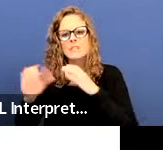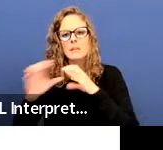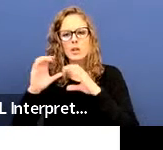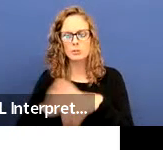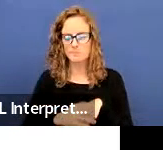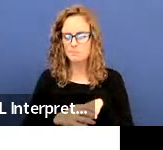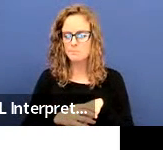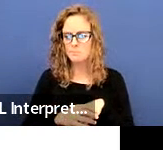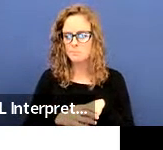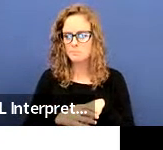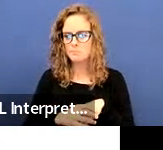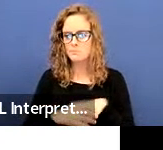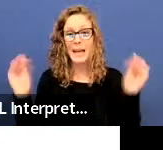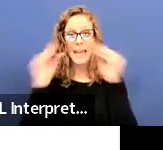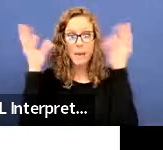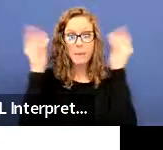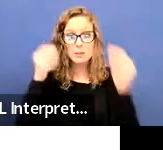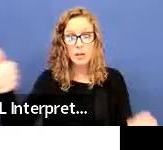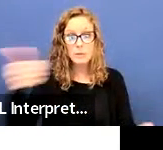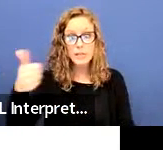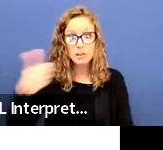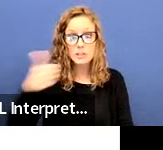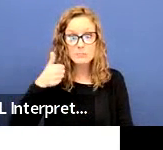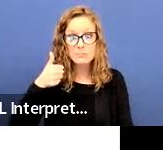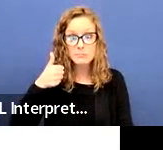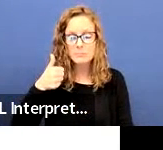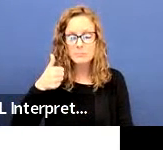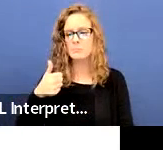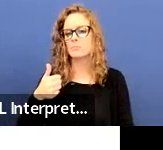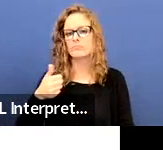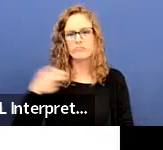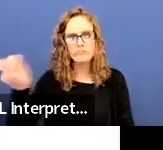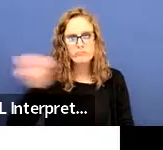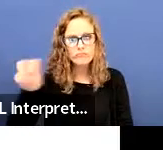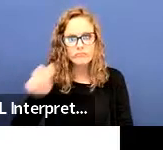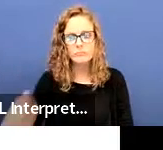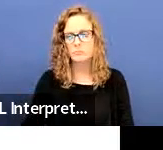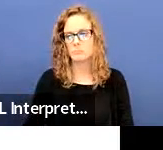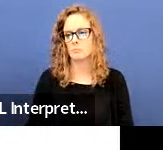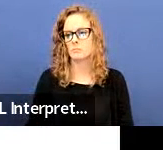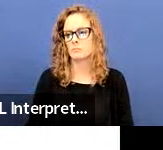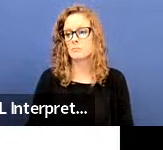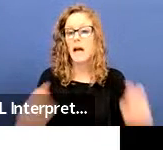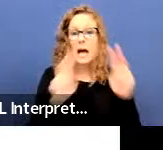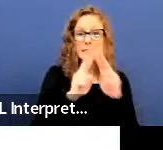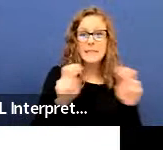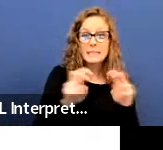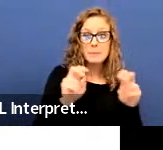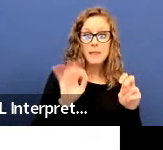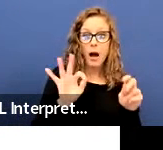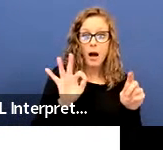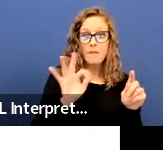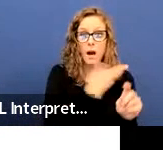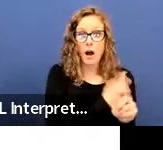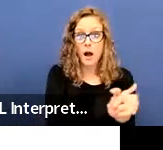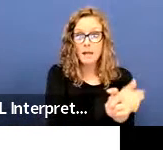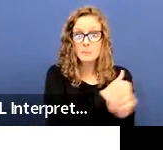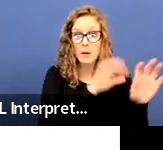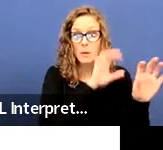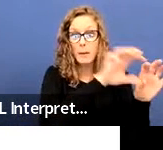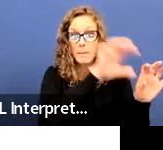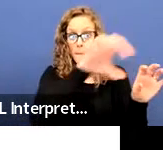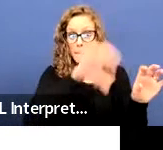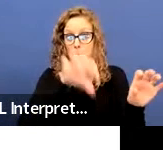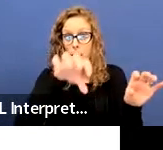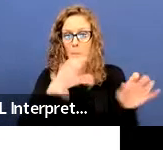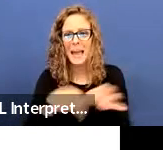modes. Ambulance transportation, assessments of hospitals and critical care centers. That means